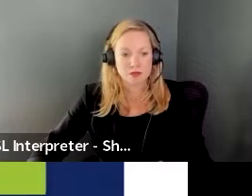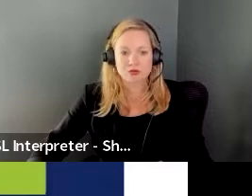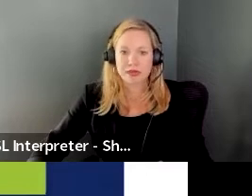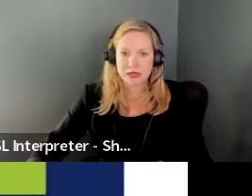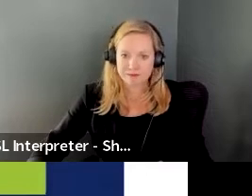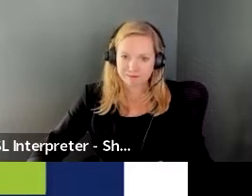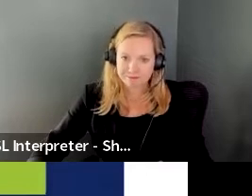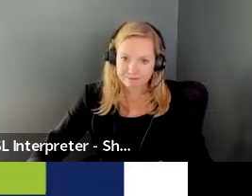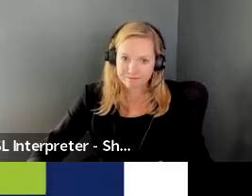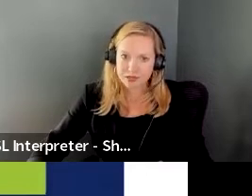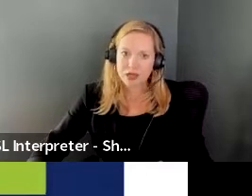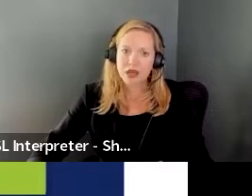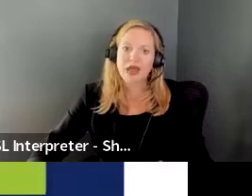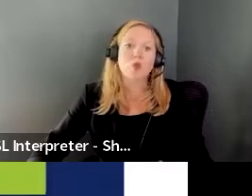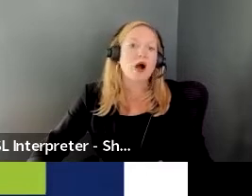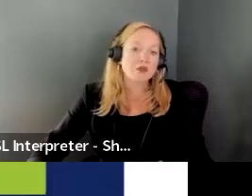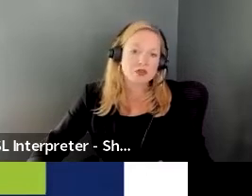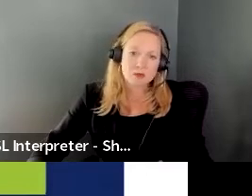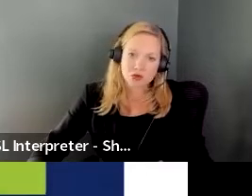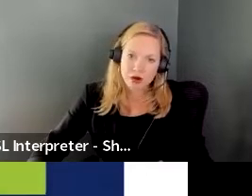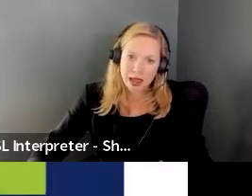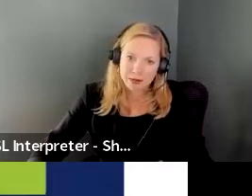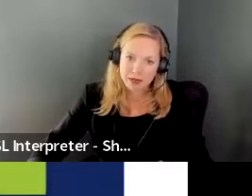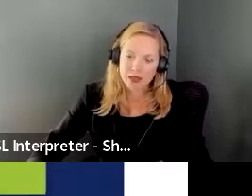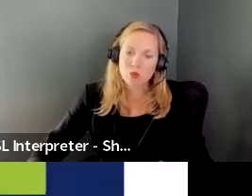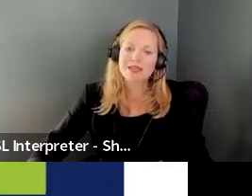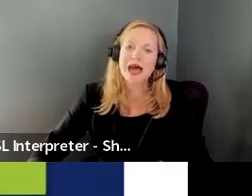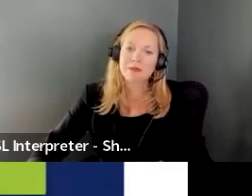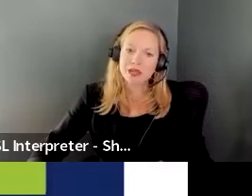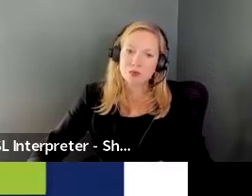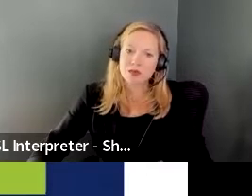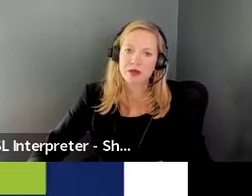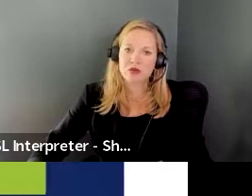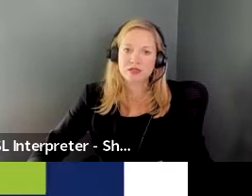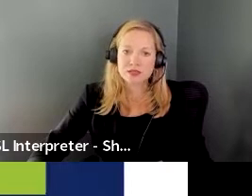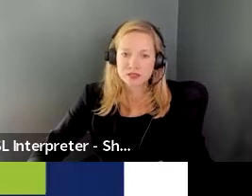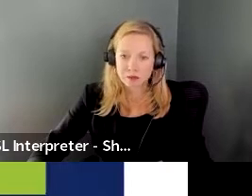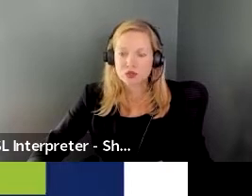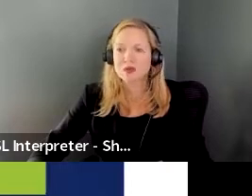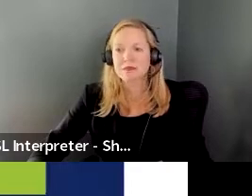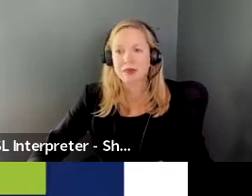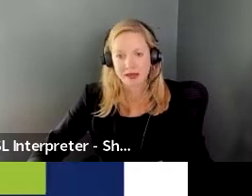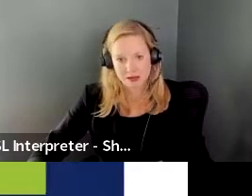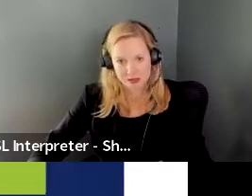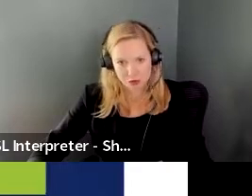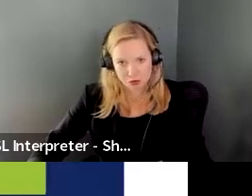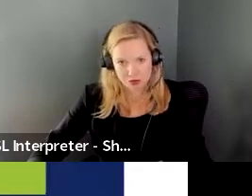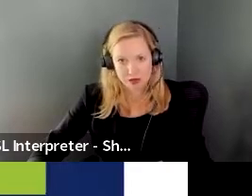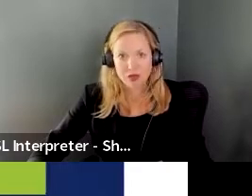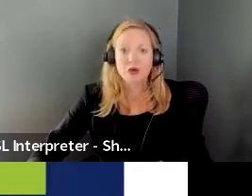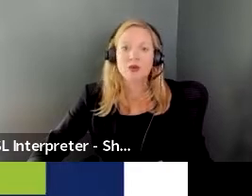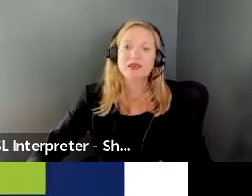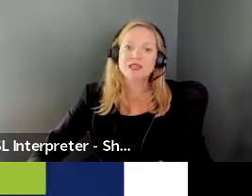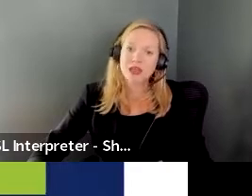those numbers mean and why those numbers are happening and what's happening within the medical system to impact these